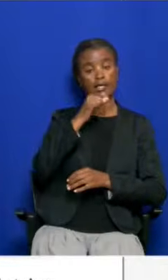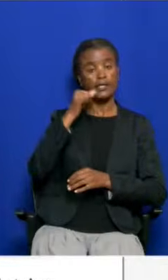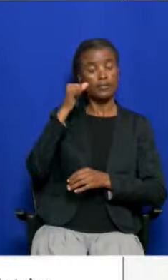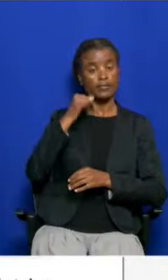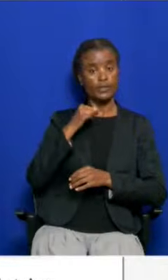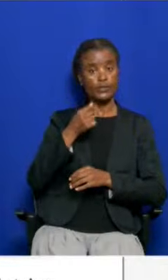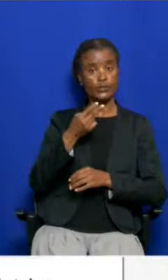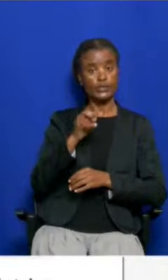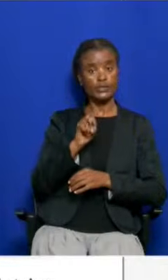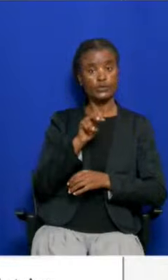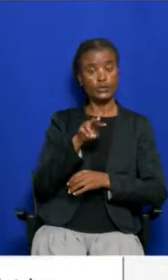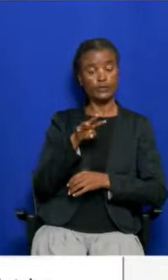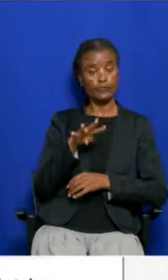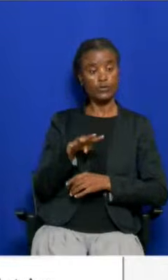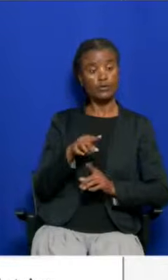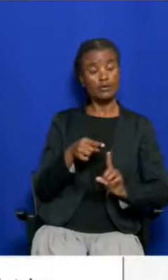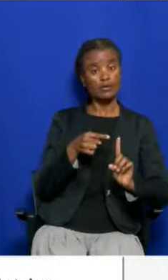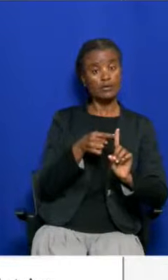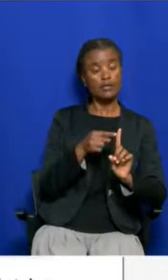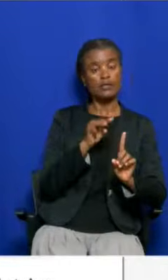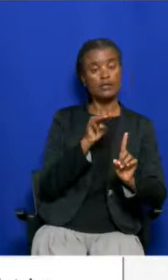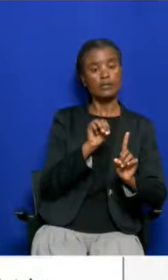Mswazi. You see that?